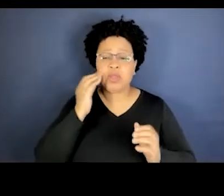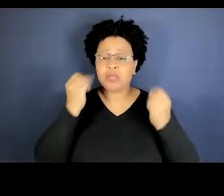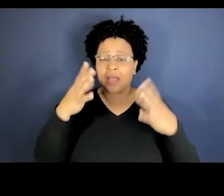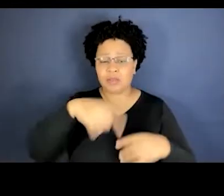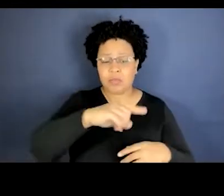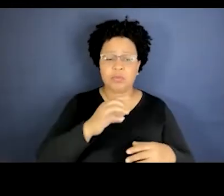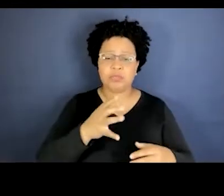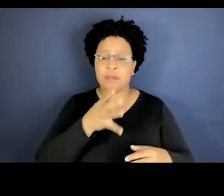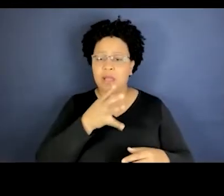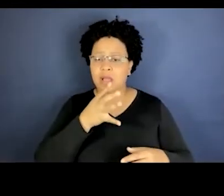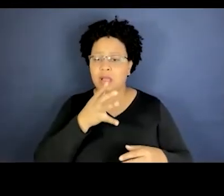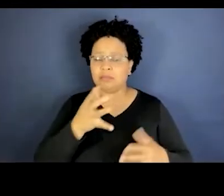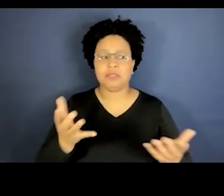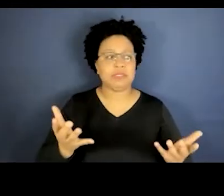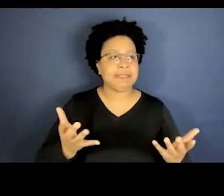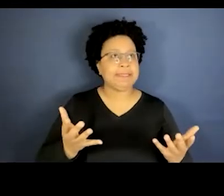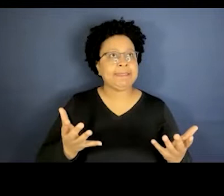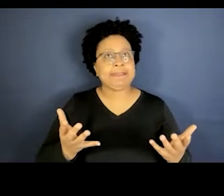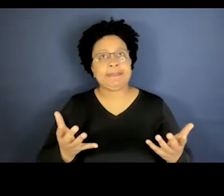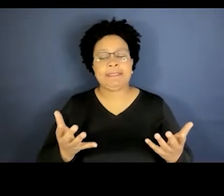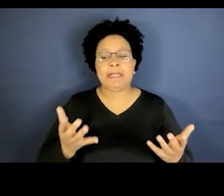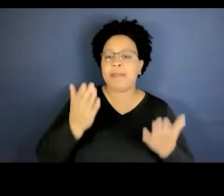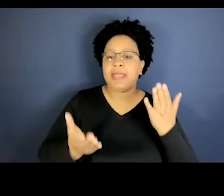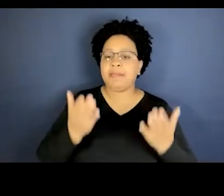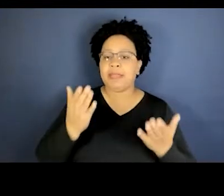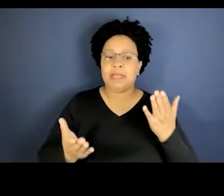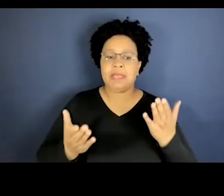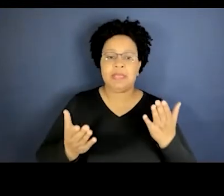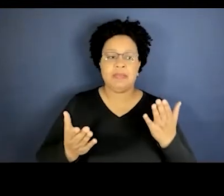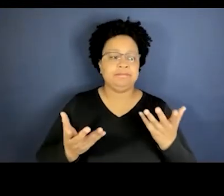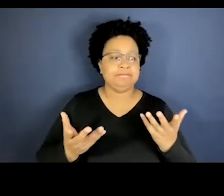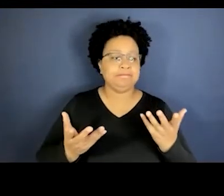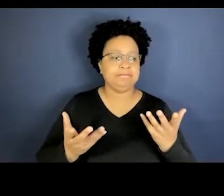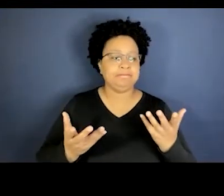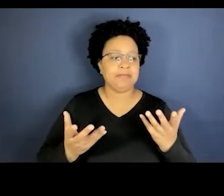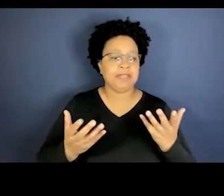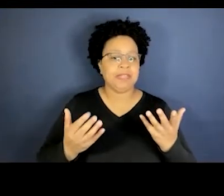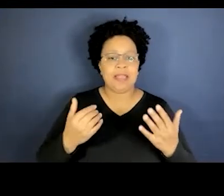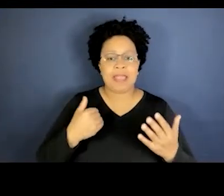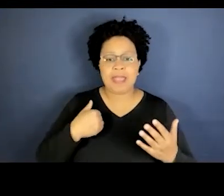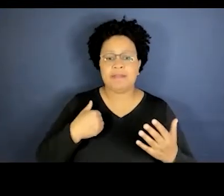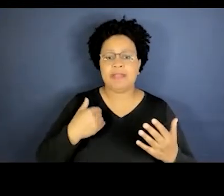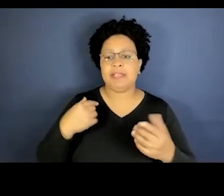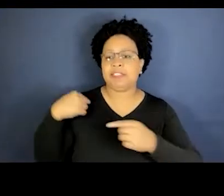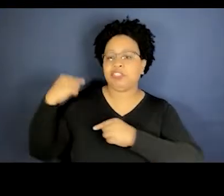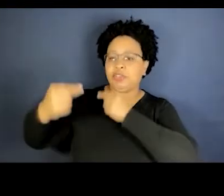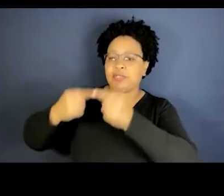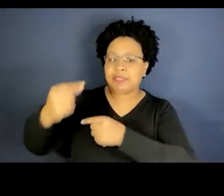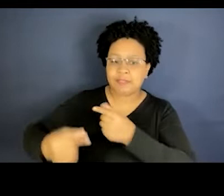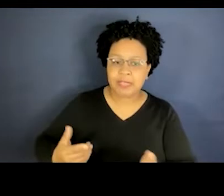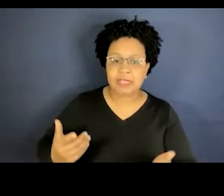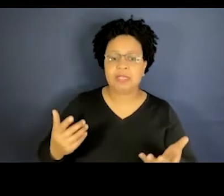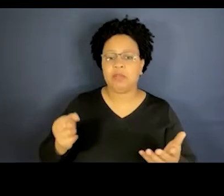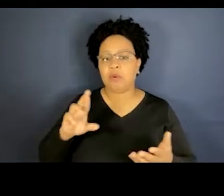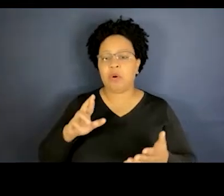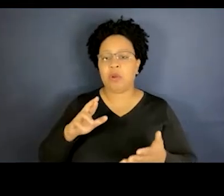phase where people either come into a phase of having generativity or stagnation. And so